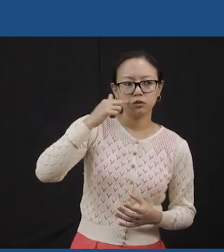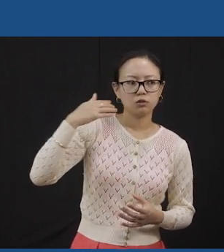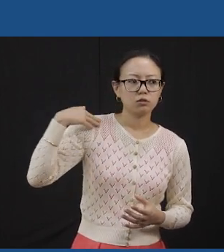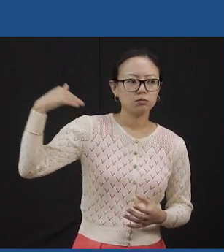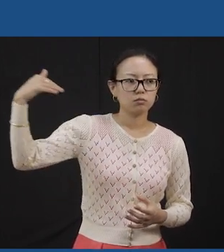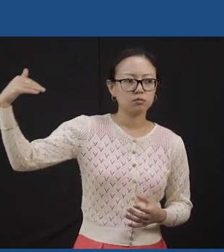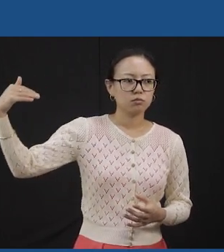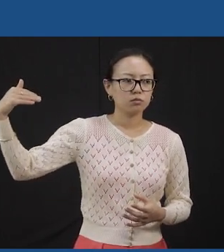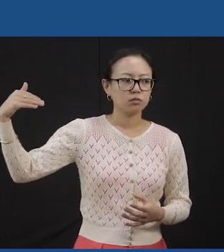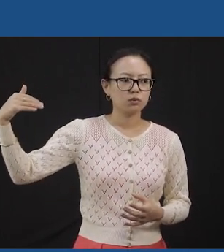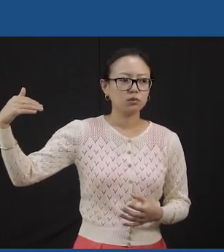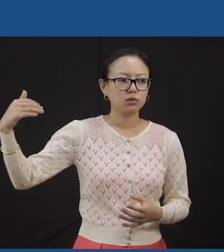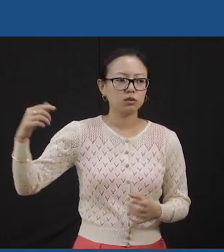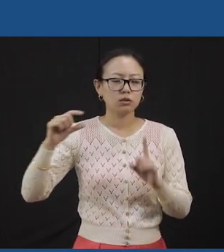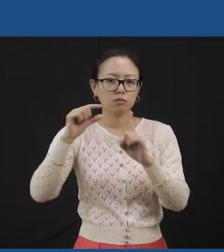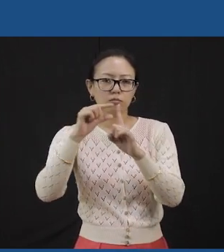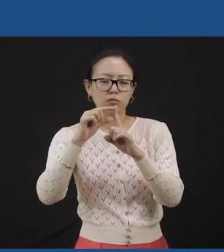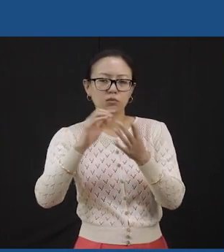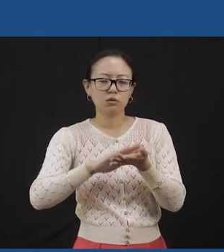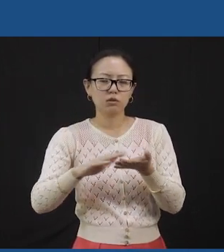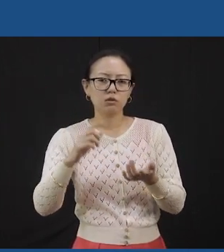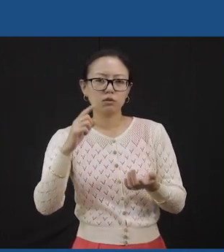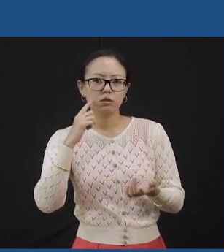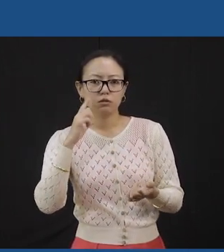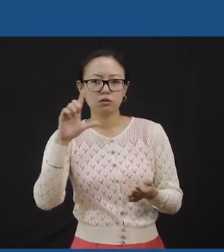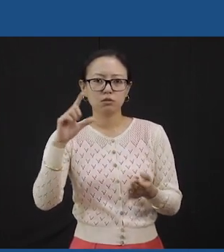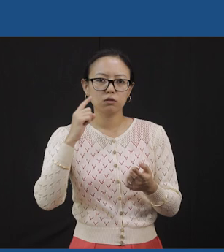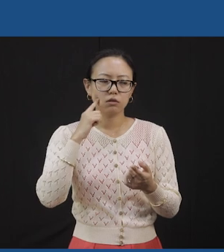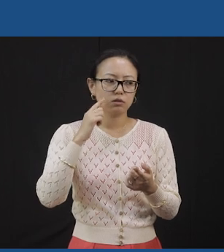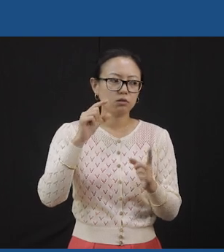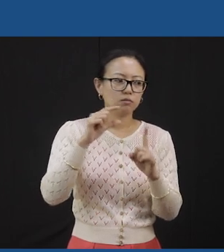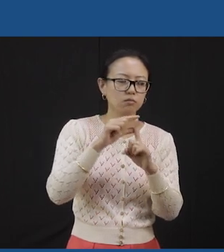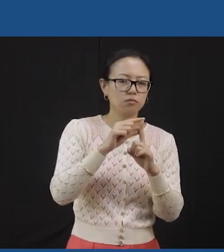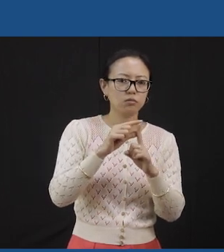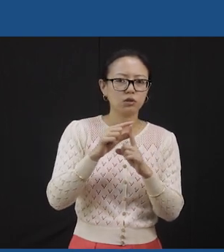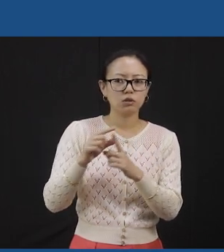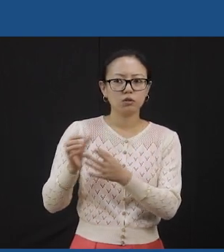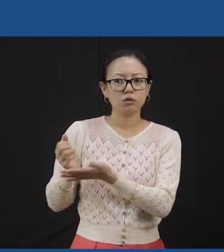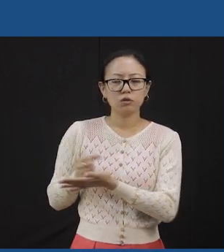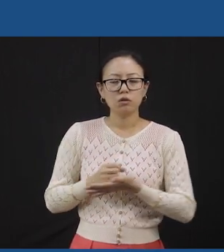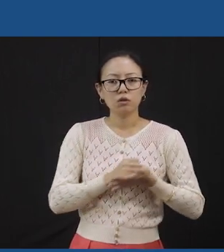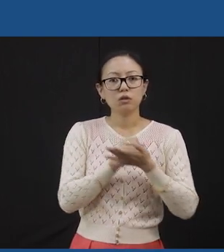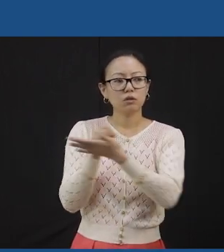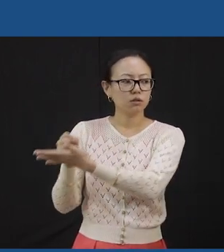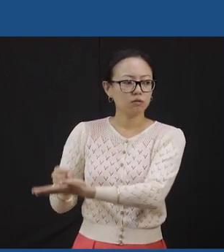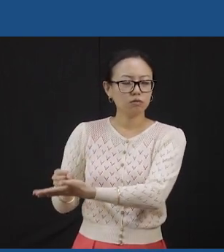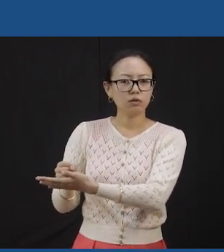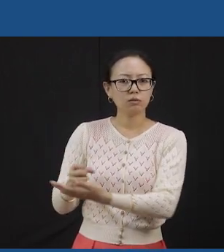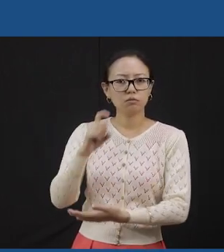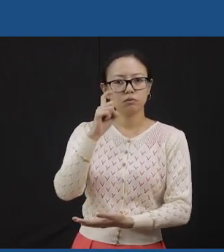are called saplings. So Vito was planting those small trees or saplings.